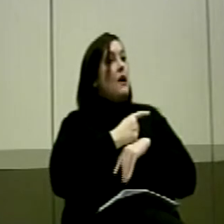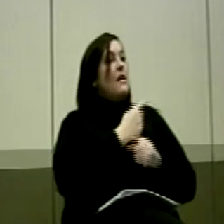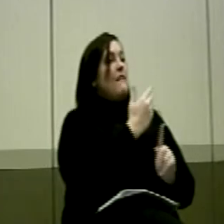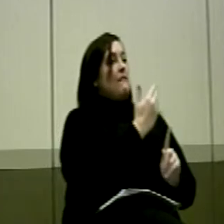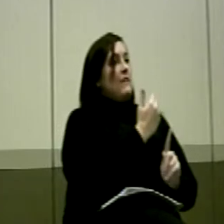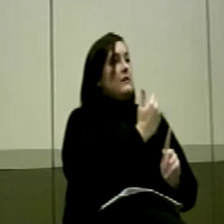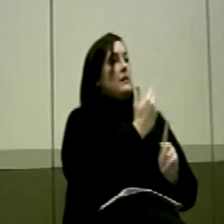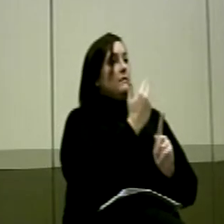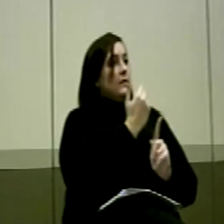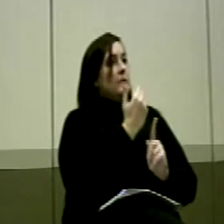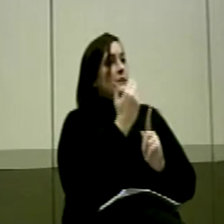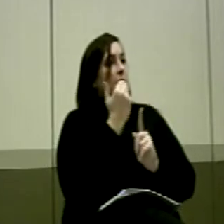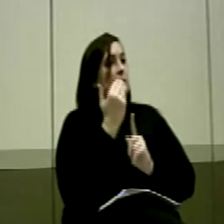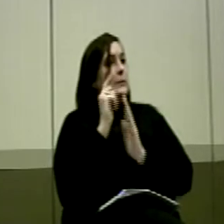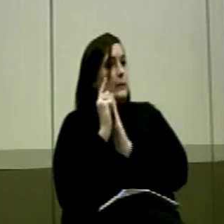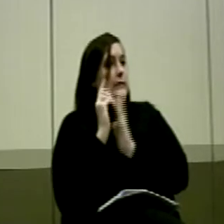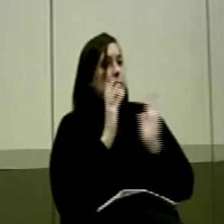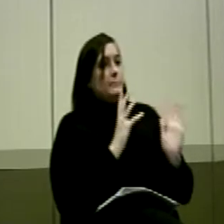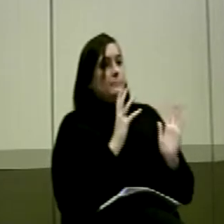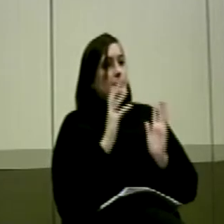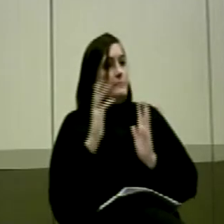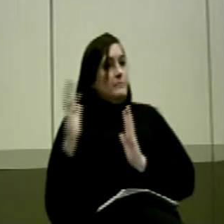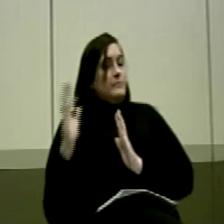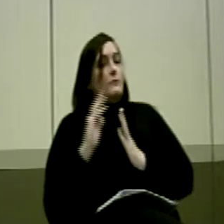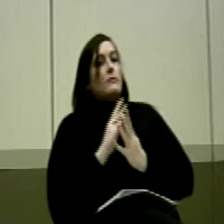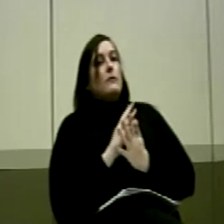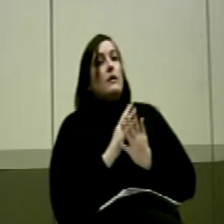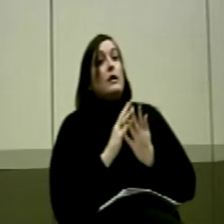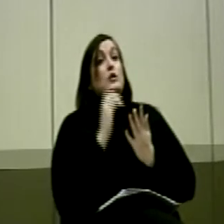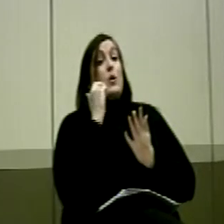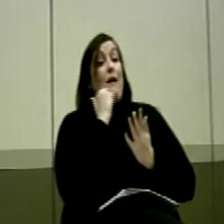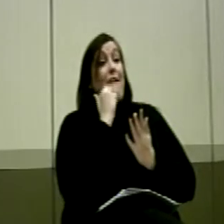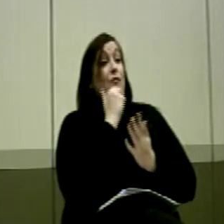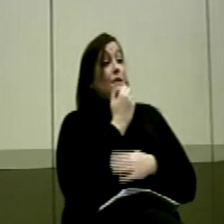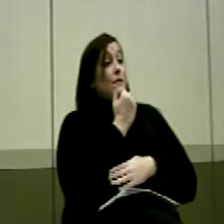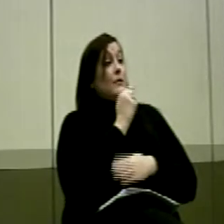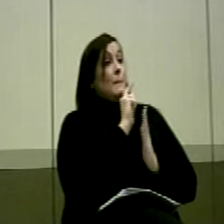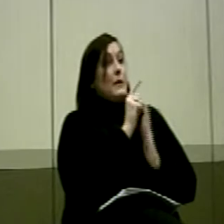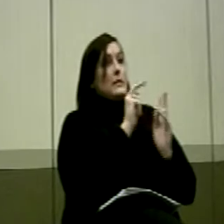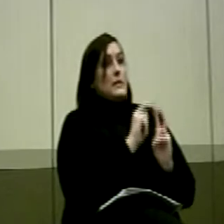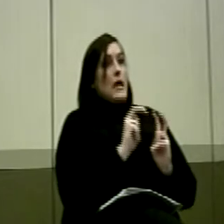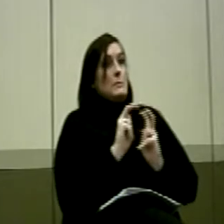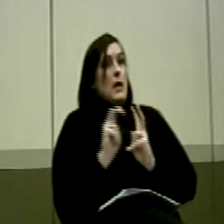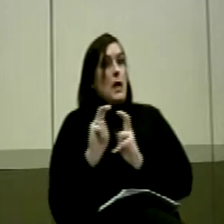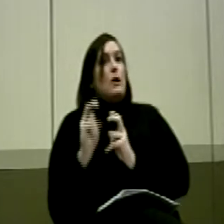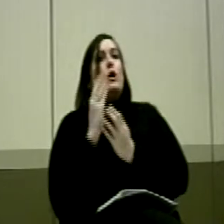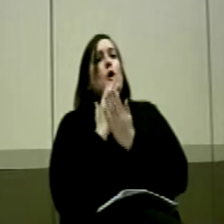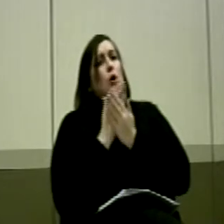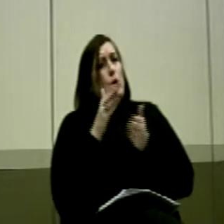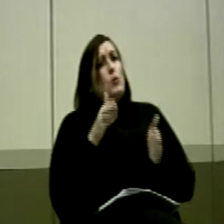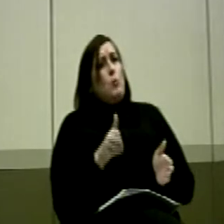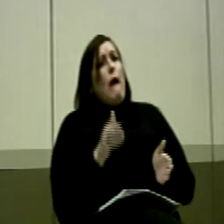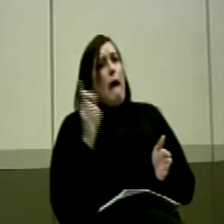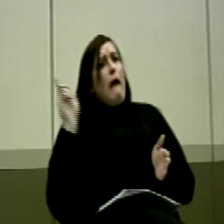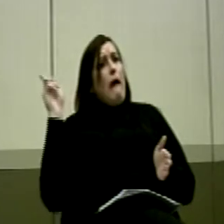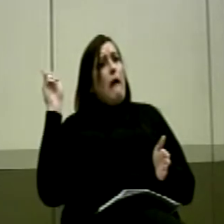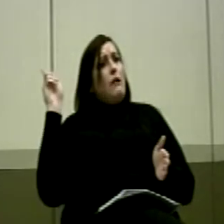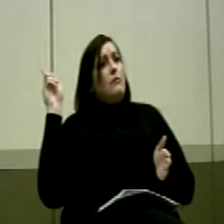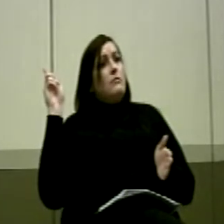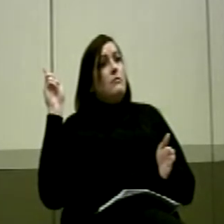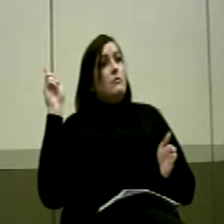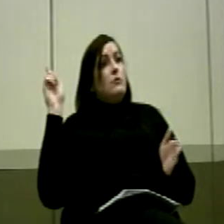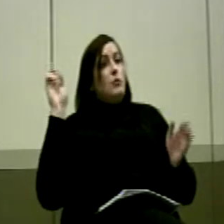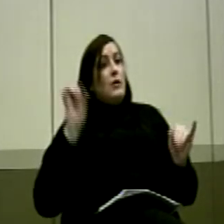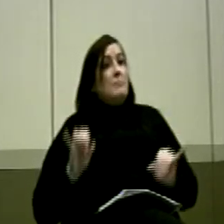And so every 15 minutes assessment, this is also a good way you can do get universal screening data too. You know, you're going to have